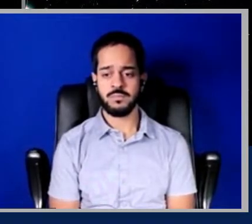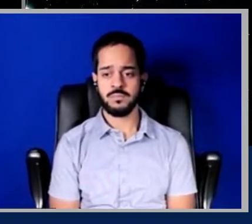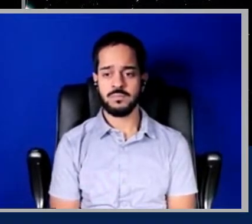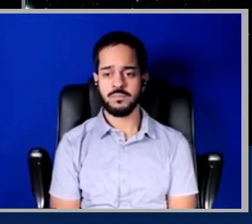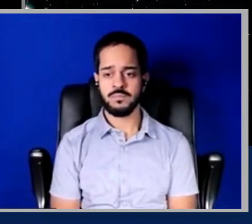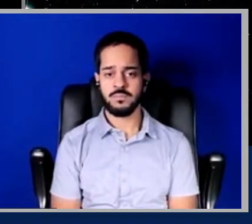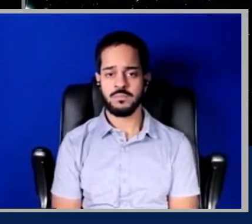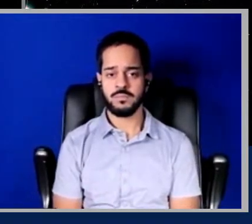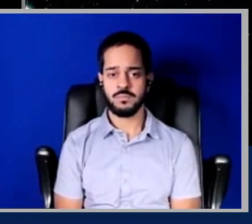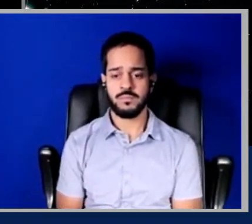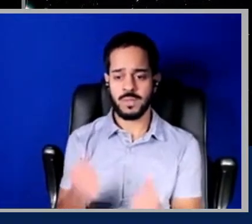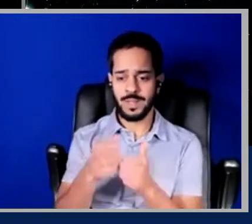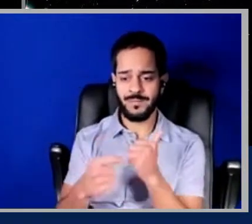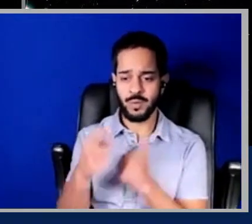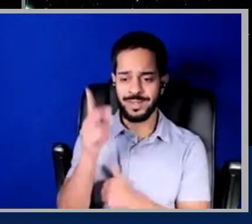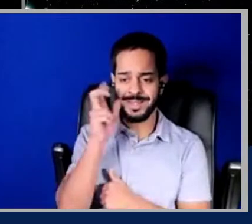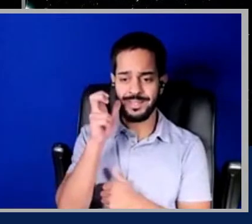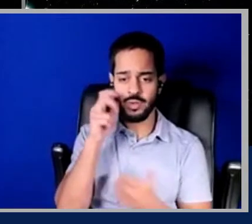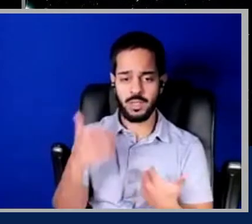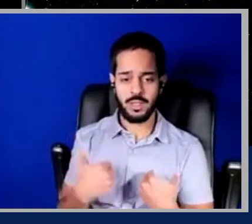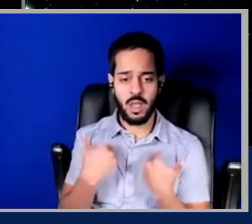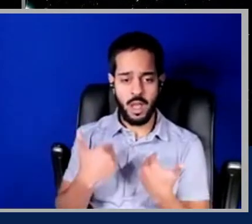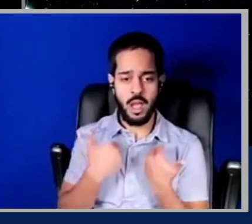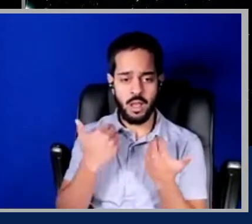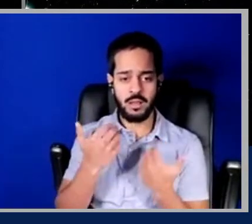Did everyone hear the young, cranky stars?